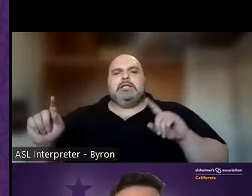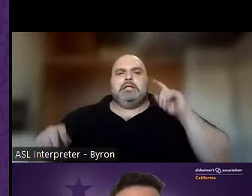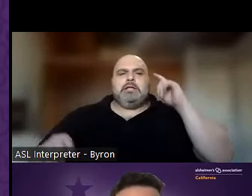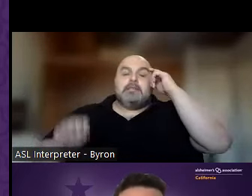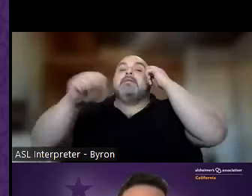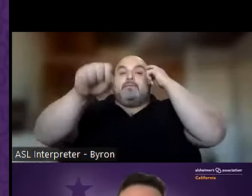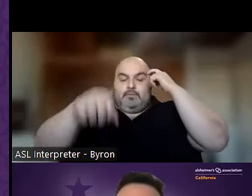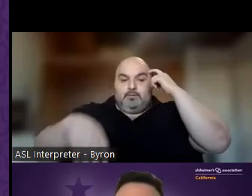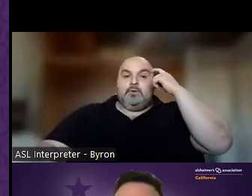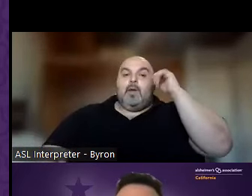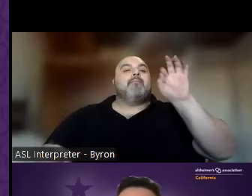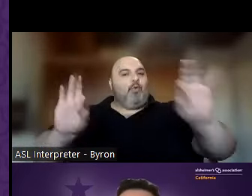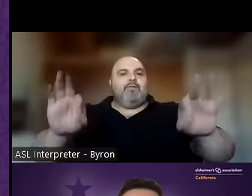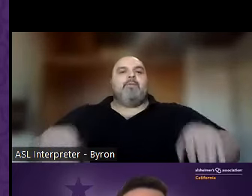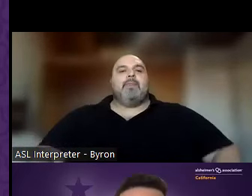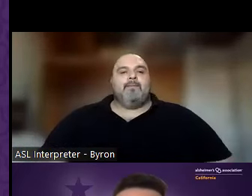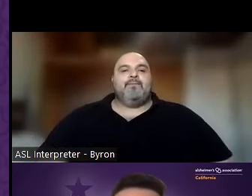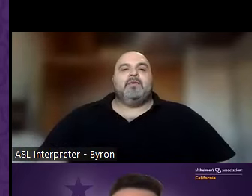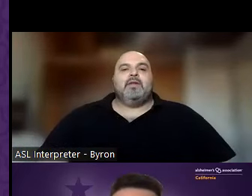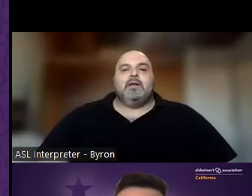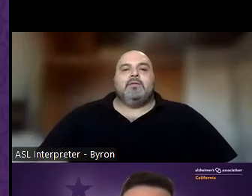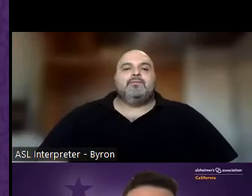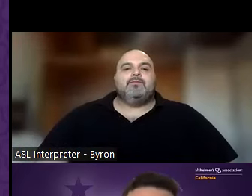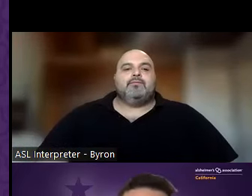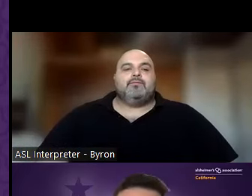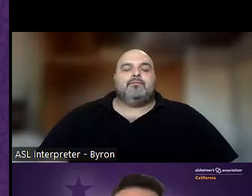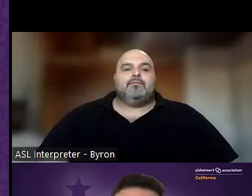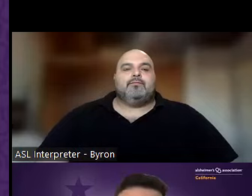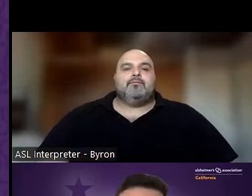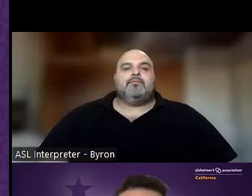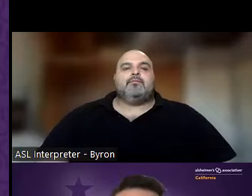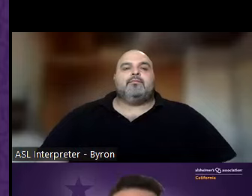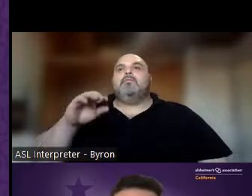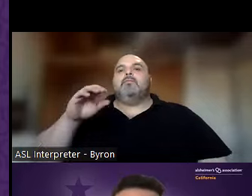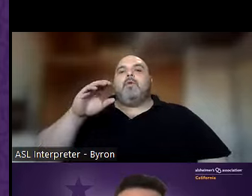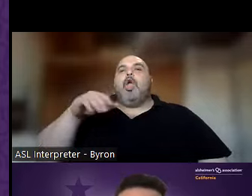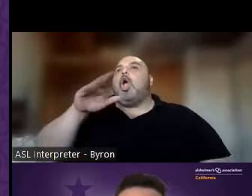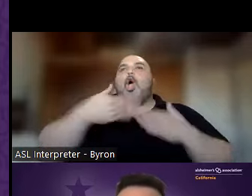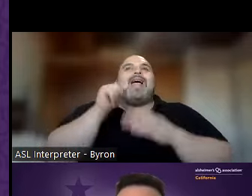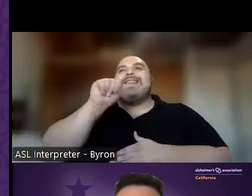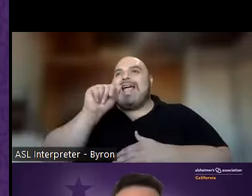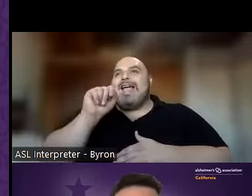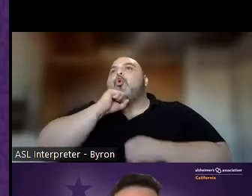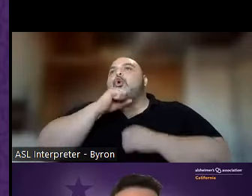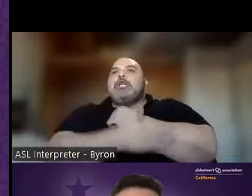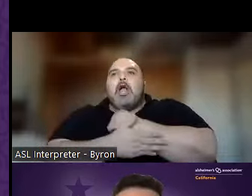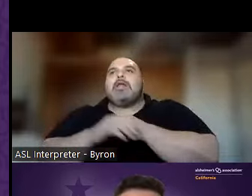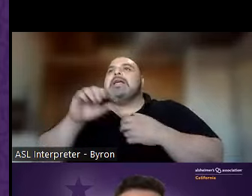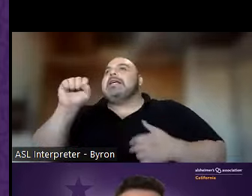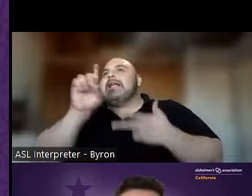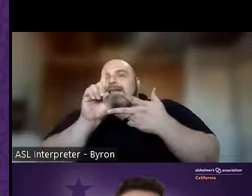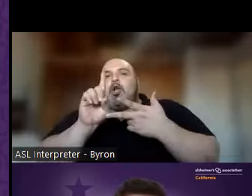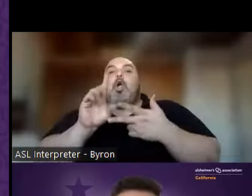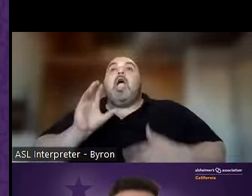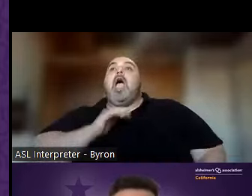Yep. Perfect. So just like Alls, LA, Orange County, and San Diego, our